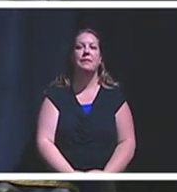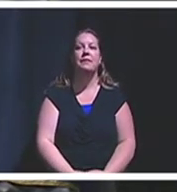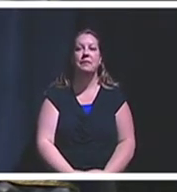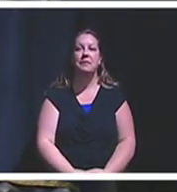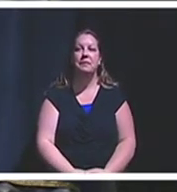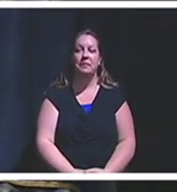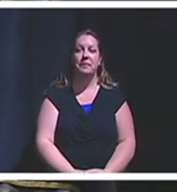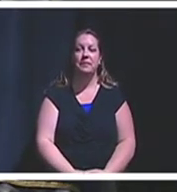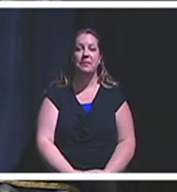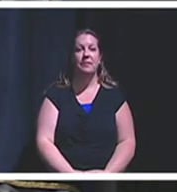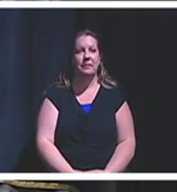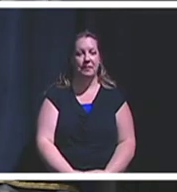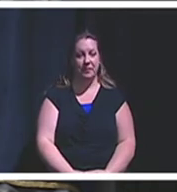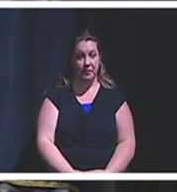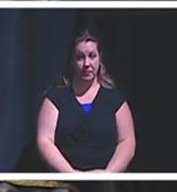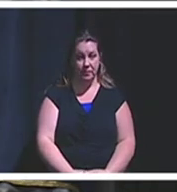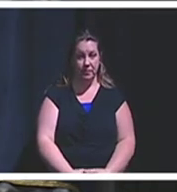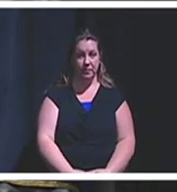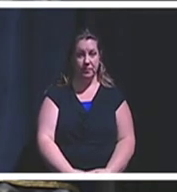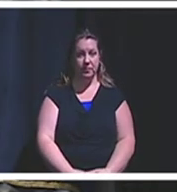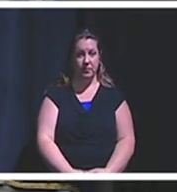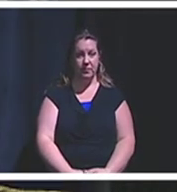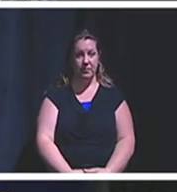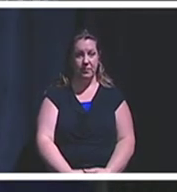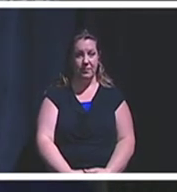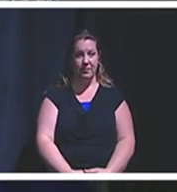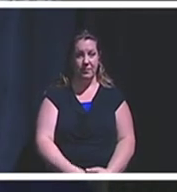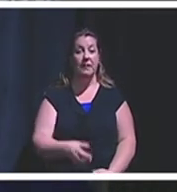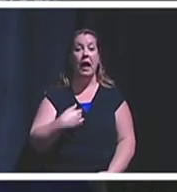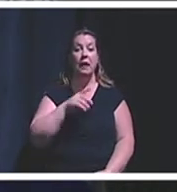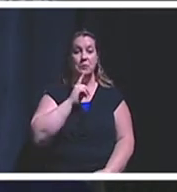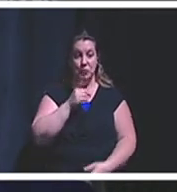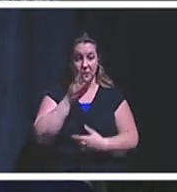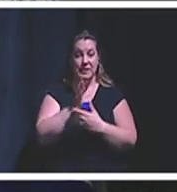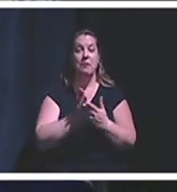I'm sure some of you are doing exactly that, and you're probably